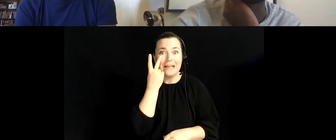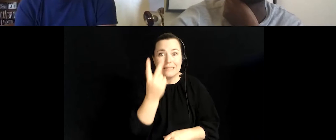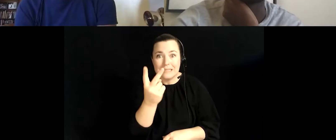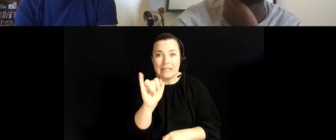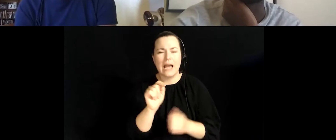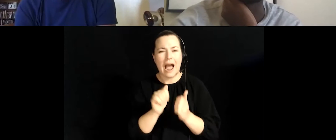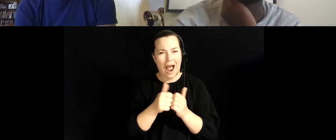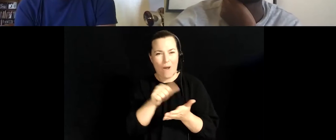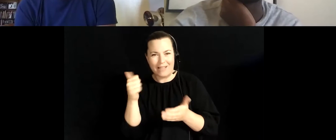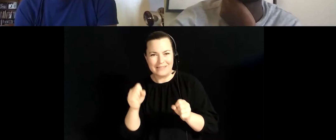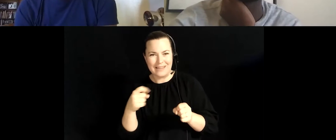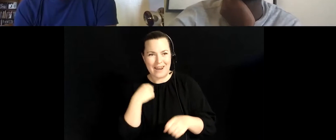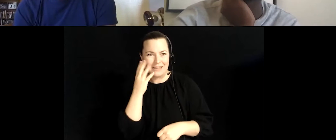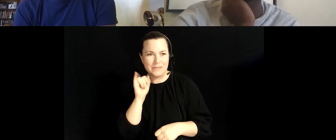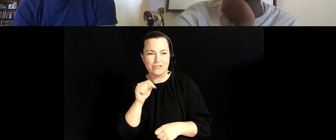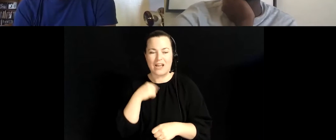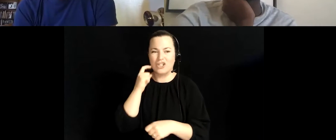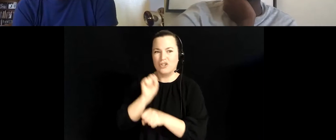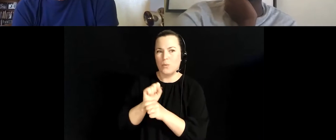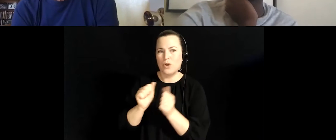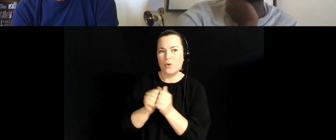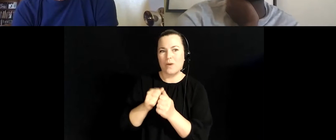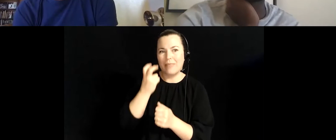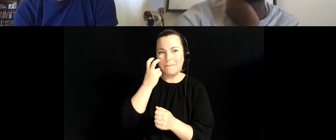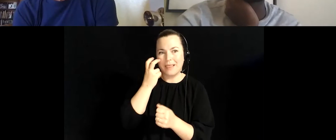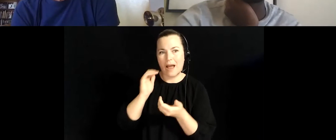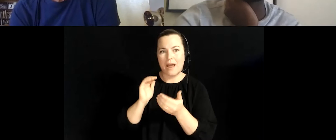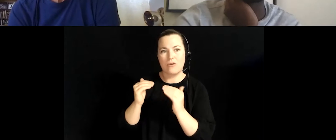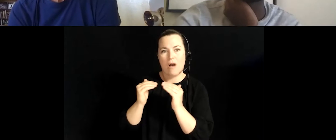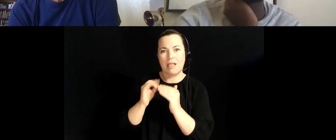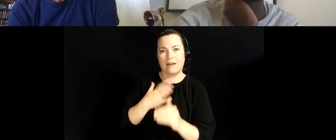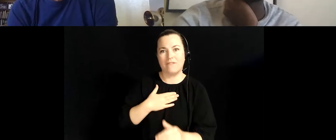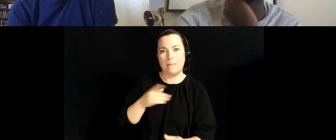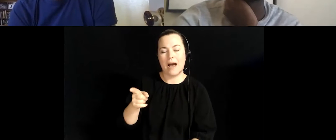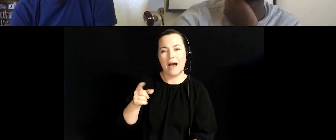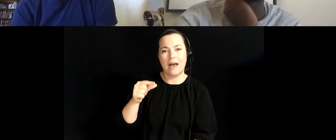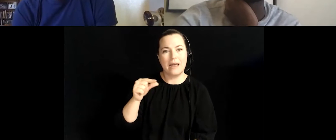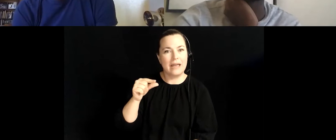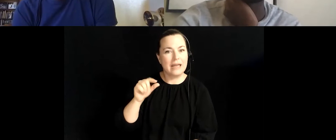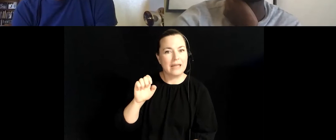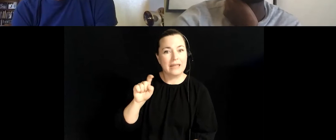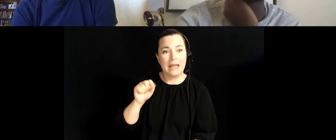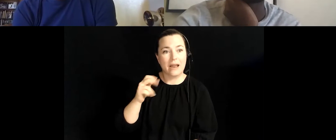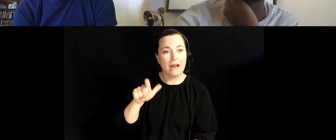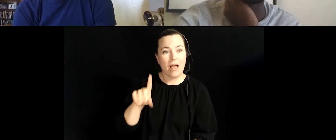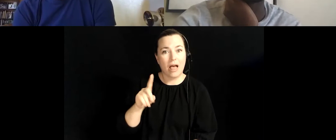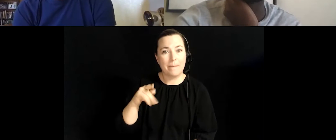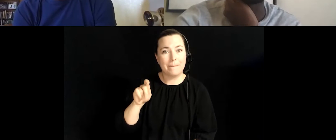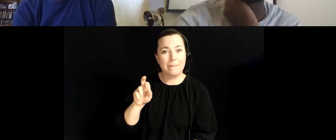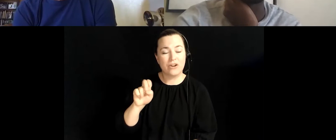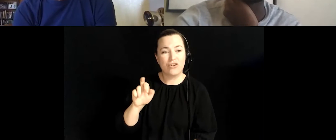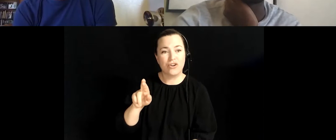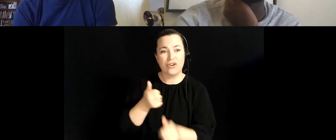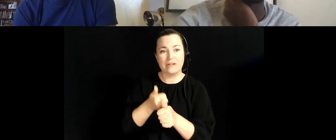a blind collaborator of mine, Gerald Pirner, who's a blind photographer and art critic